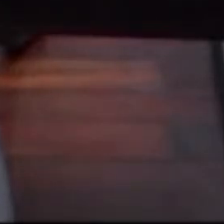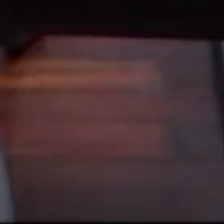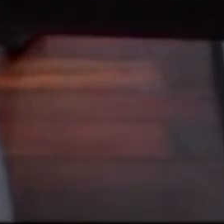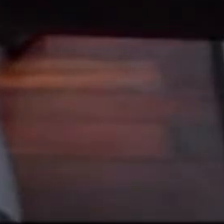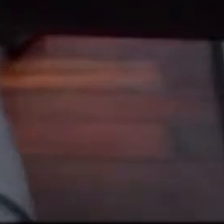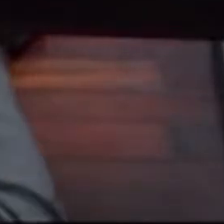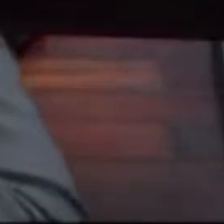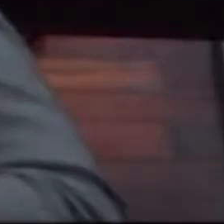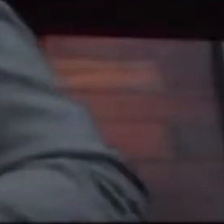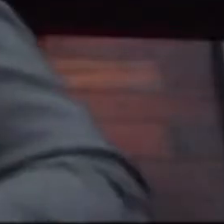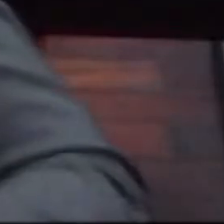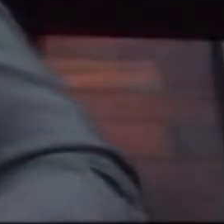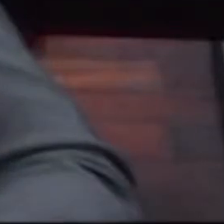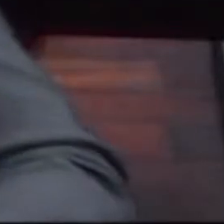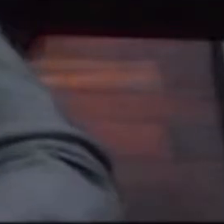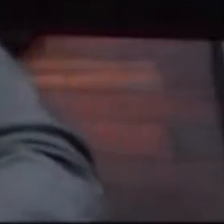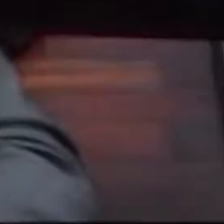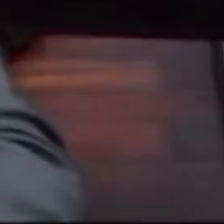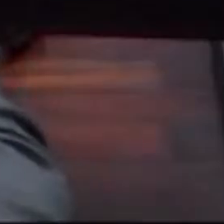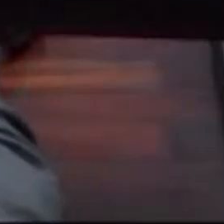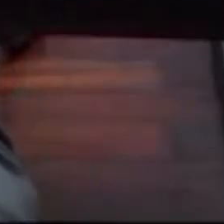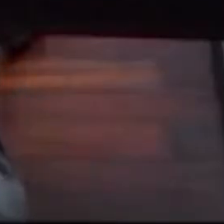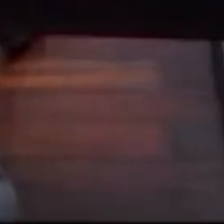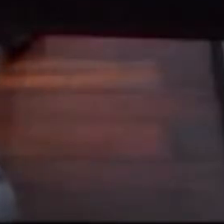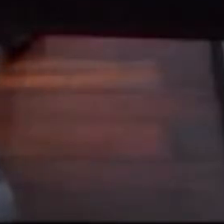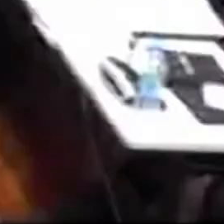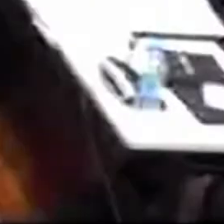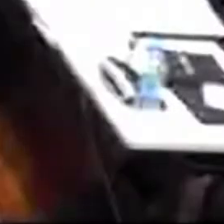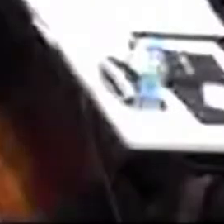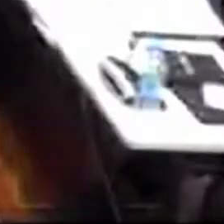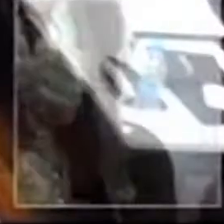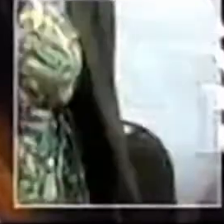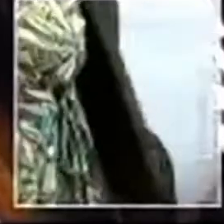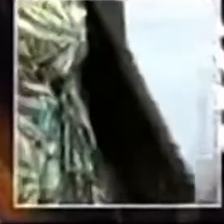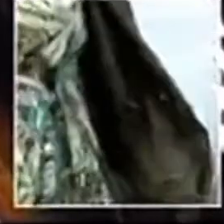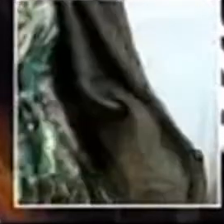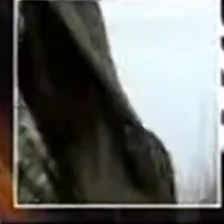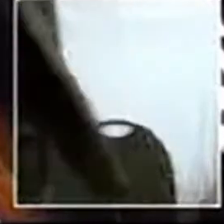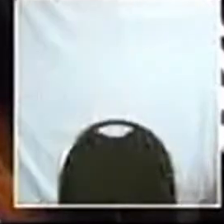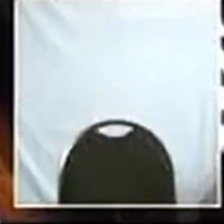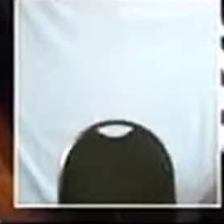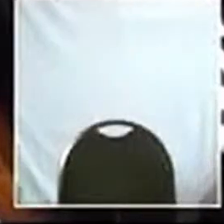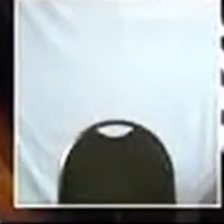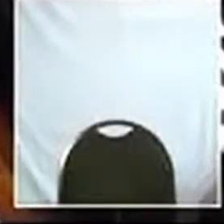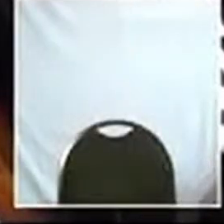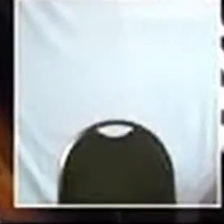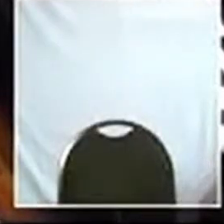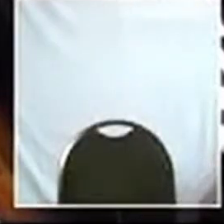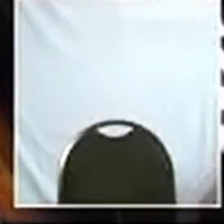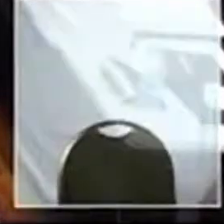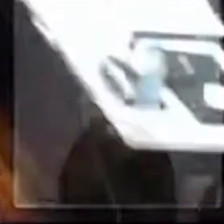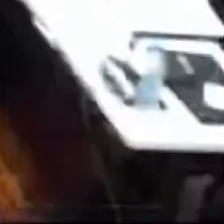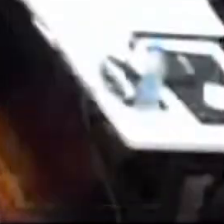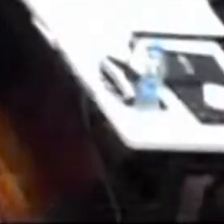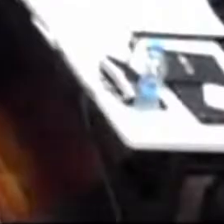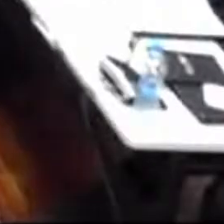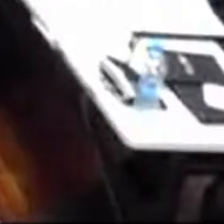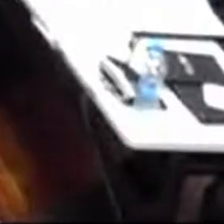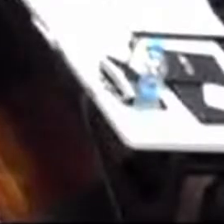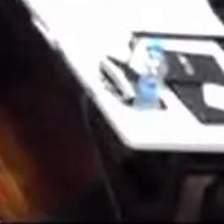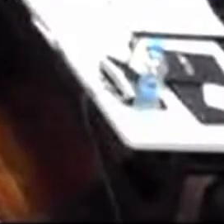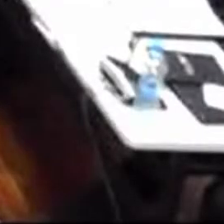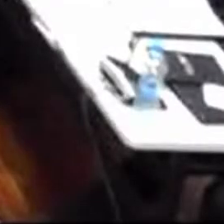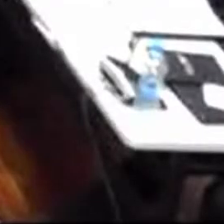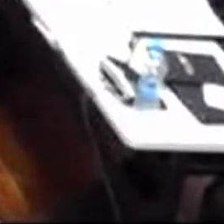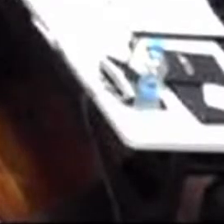loan. Thank you. I submit, Chair. So, Director, this letter you're referring us to, it's coming from the bank,